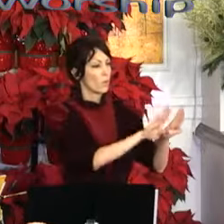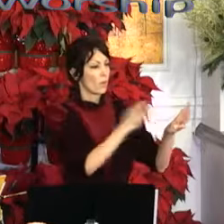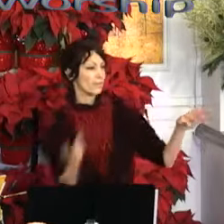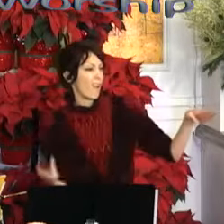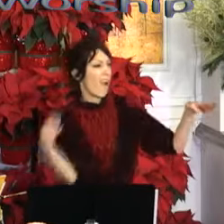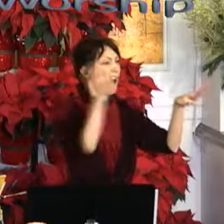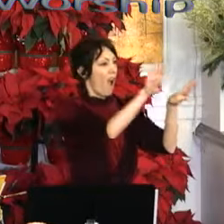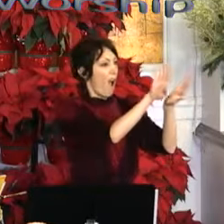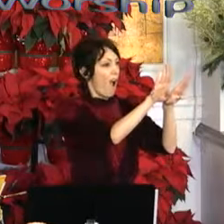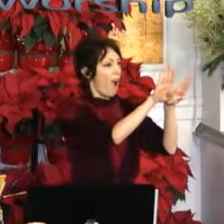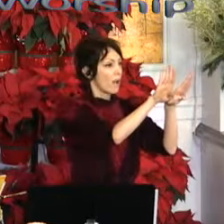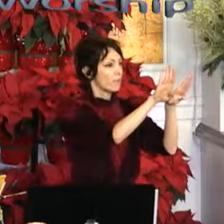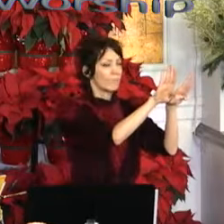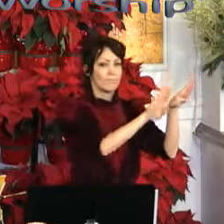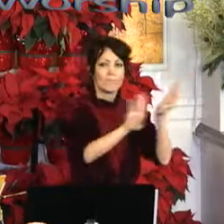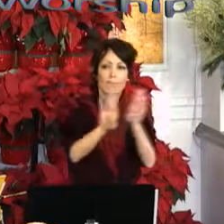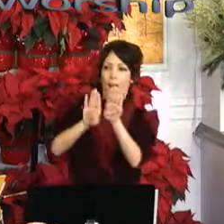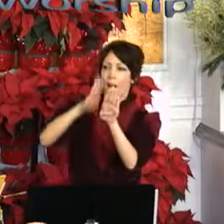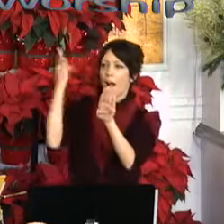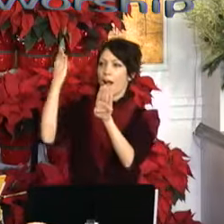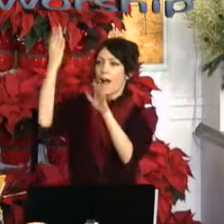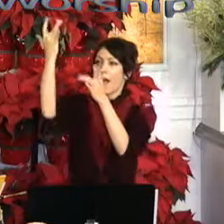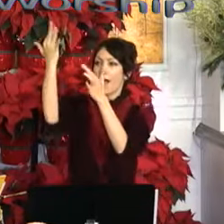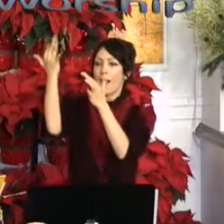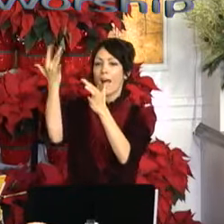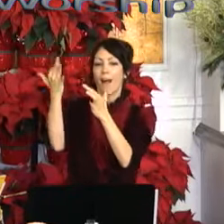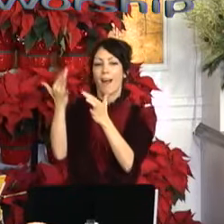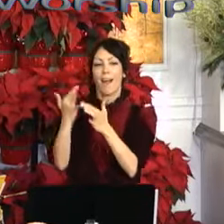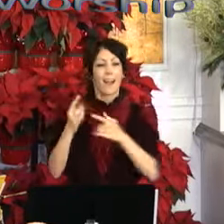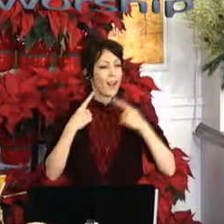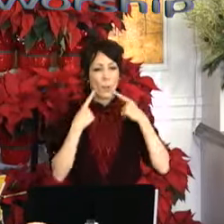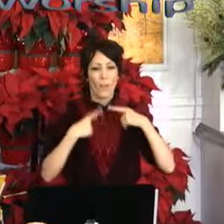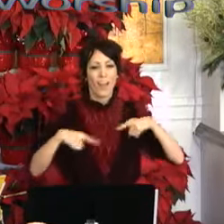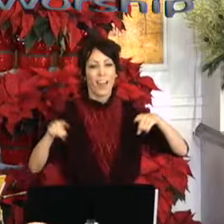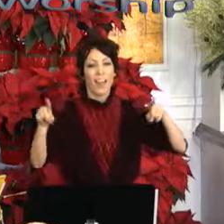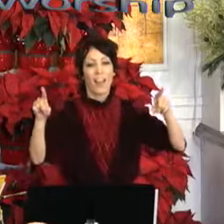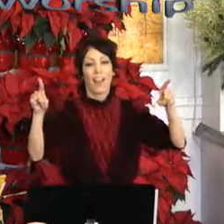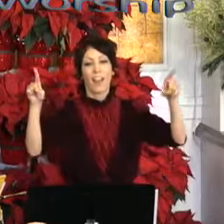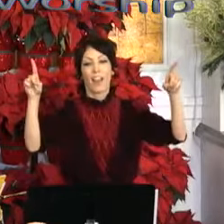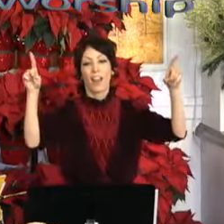Whenever one door closes, I hope one more opens.